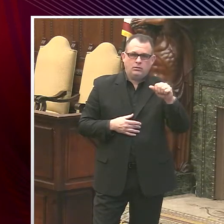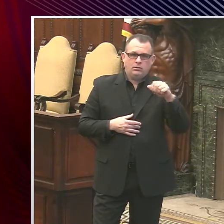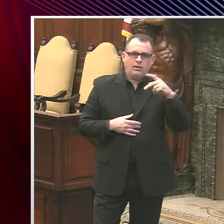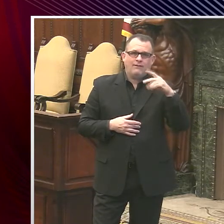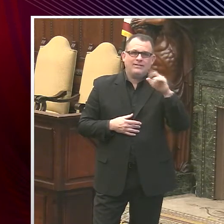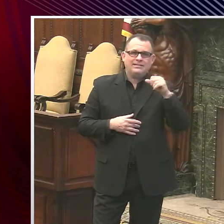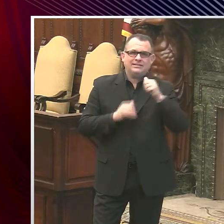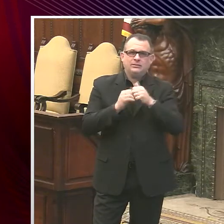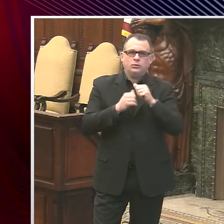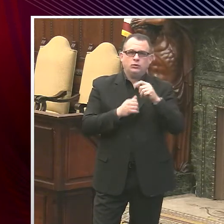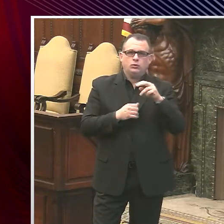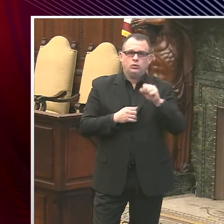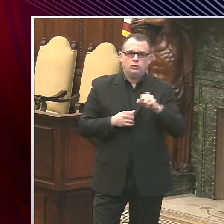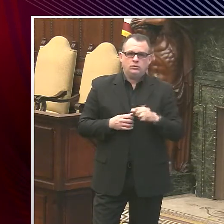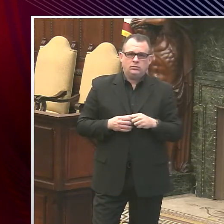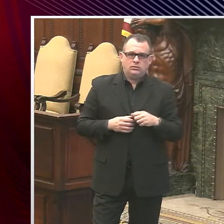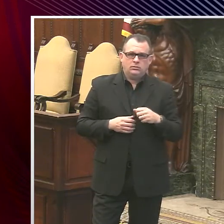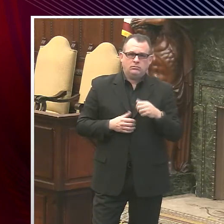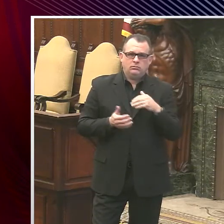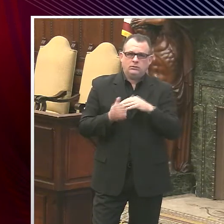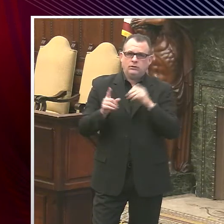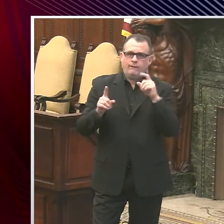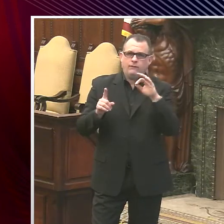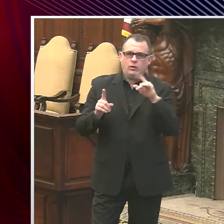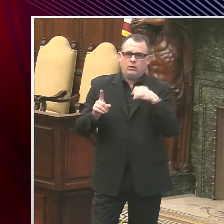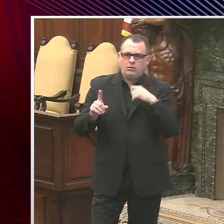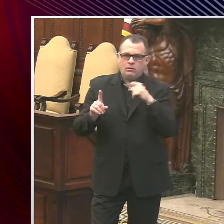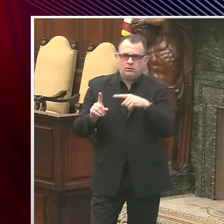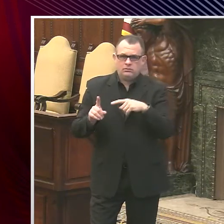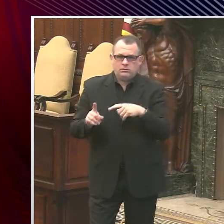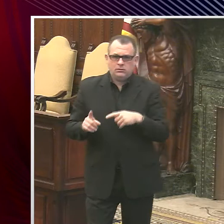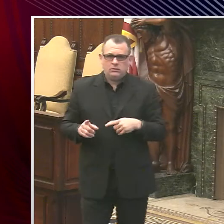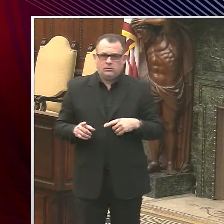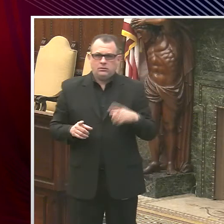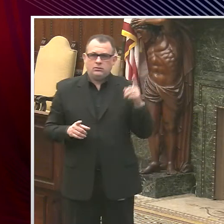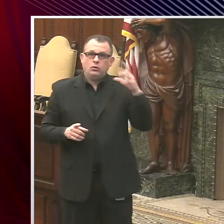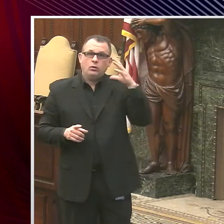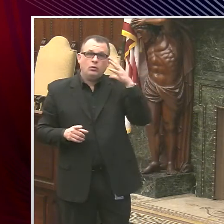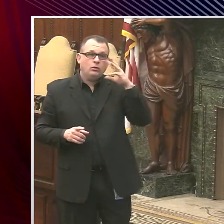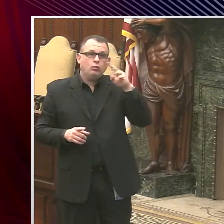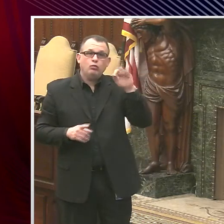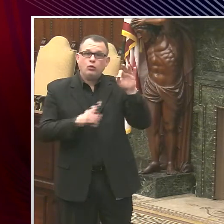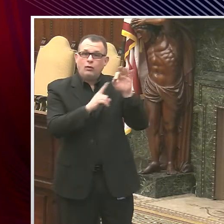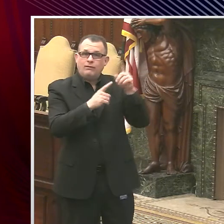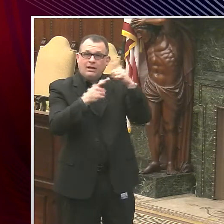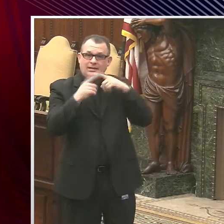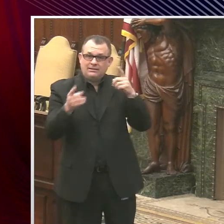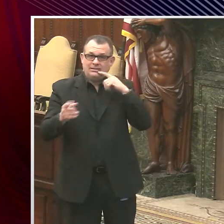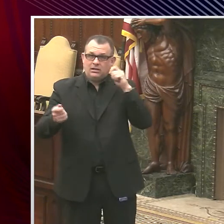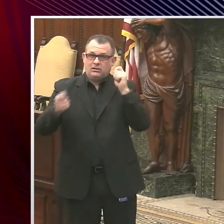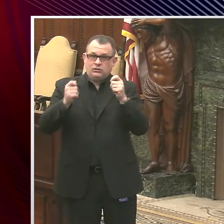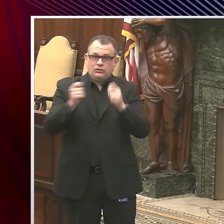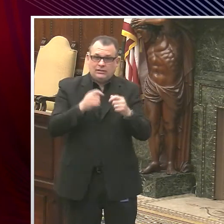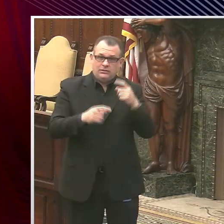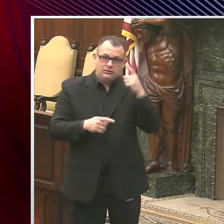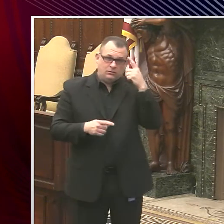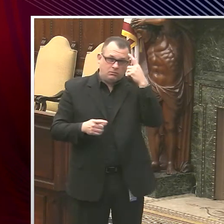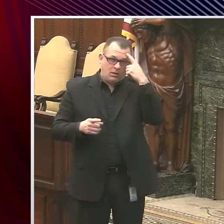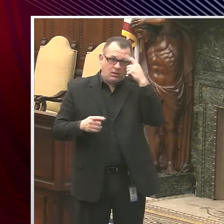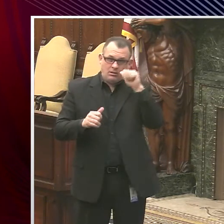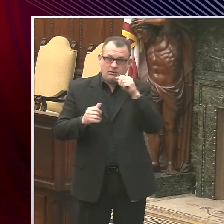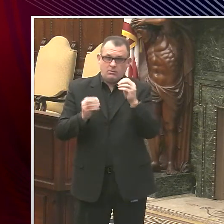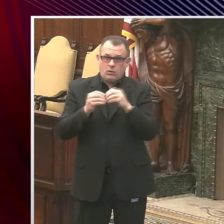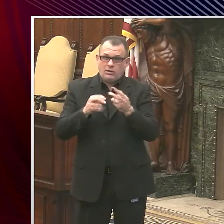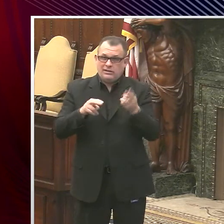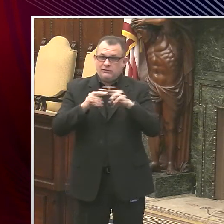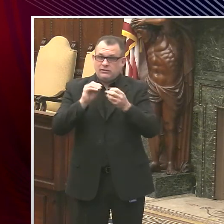My question's for Dr. Farley. So yesterday with Governor Wolf announcing these changes, have you given any thought about increased